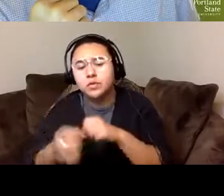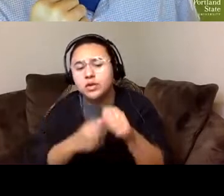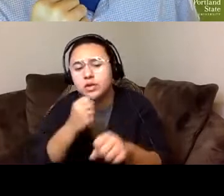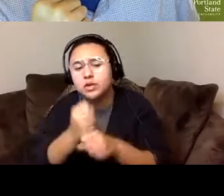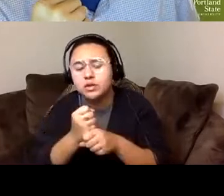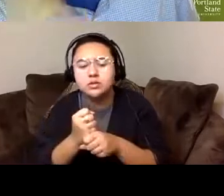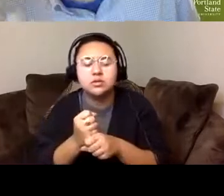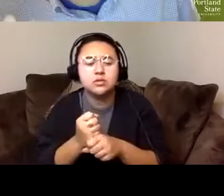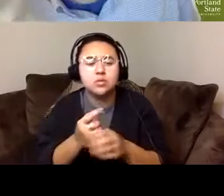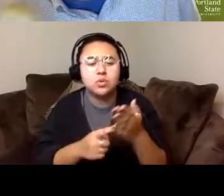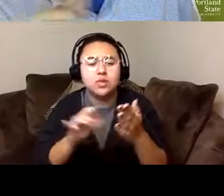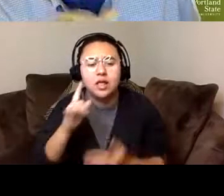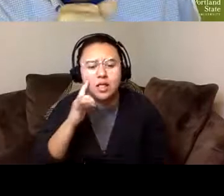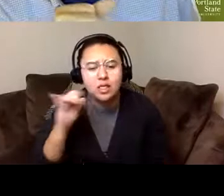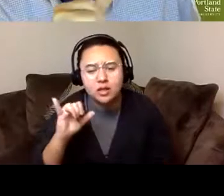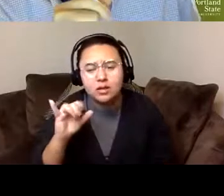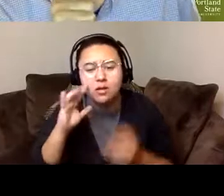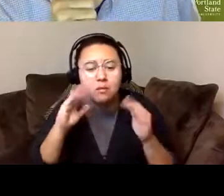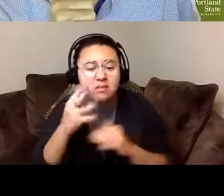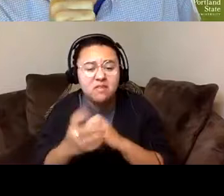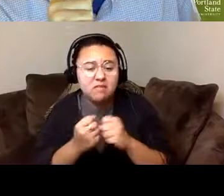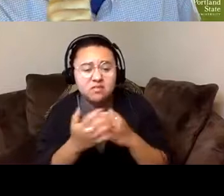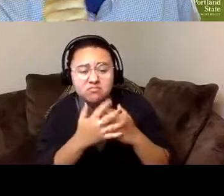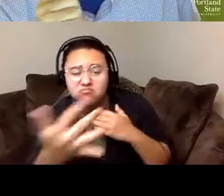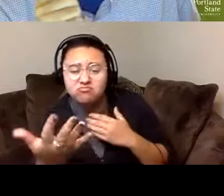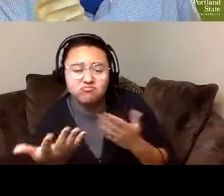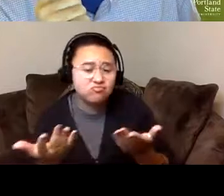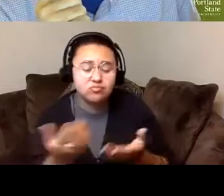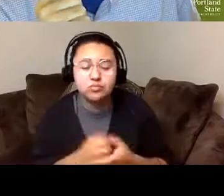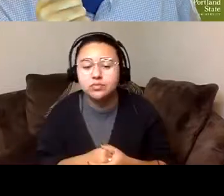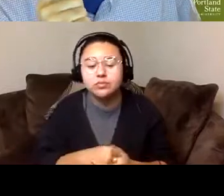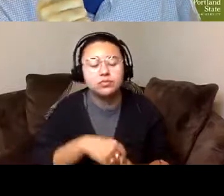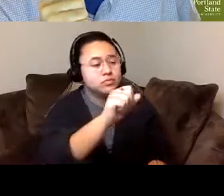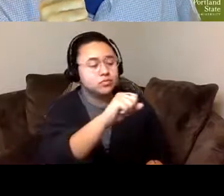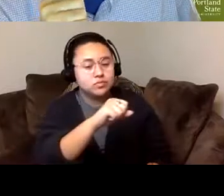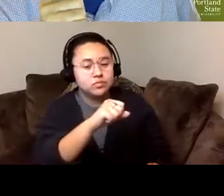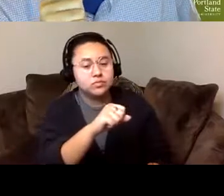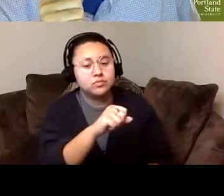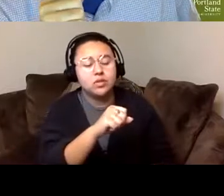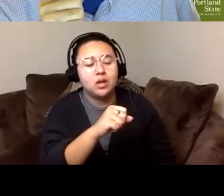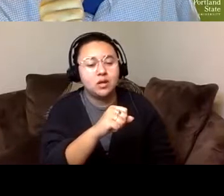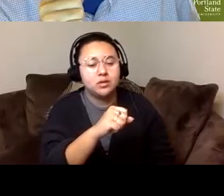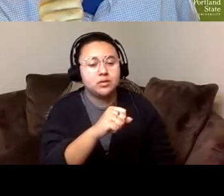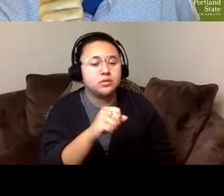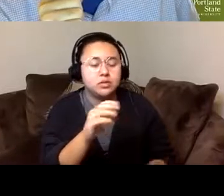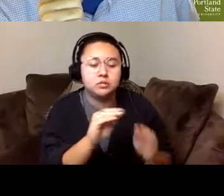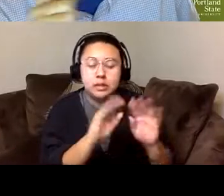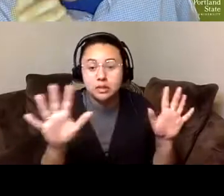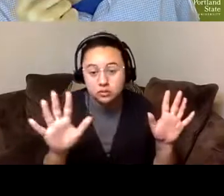like, hopefully, in 5 years? Yeah, I mean, I think to be clear, you